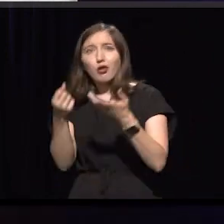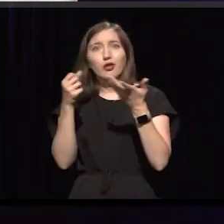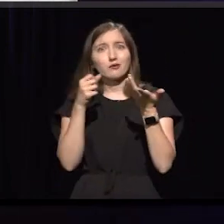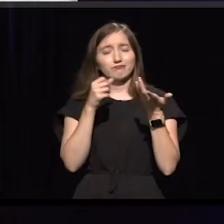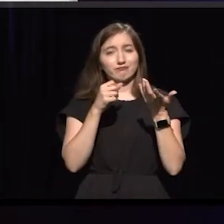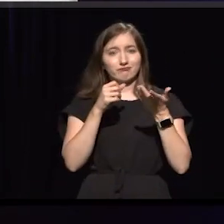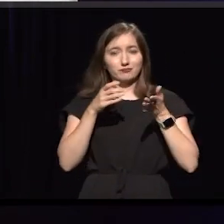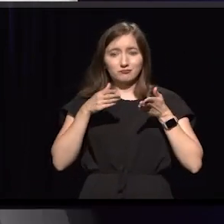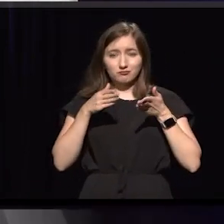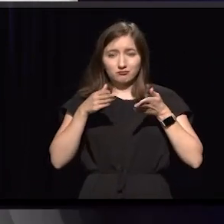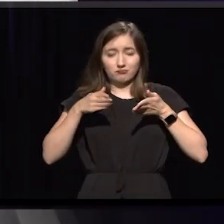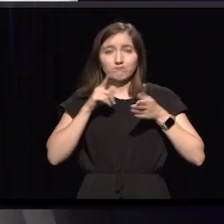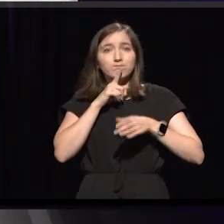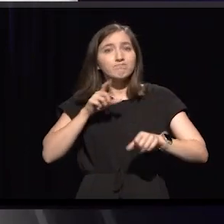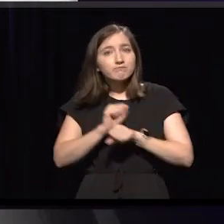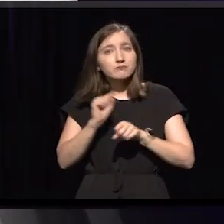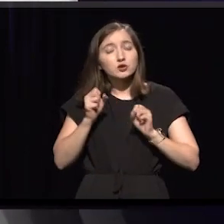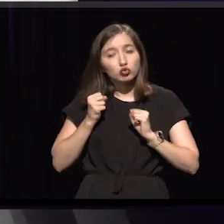This is the